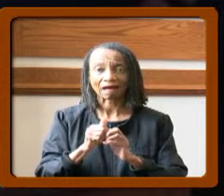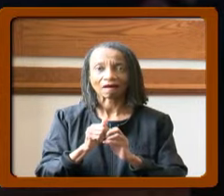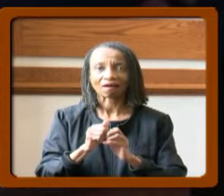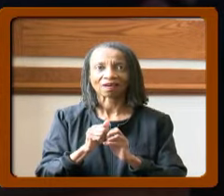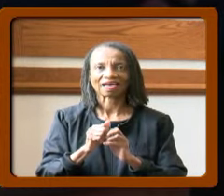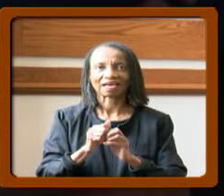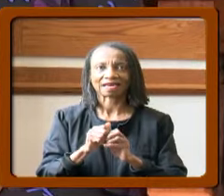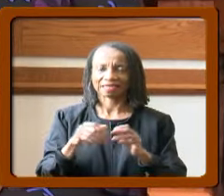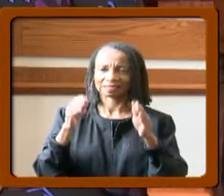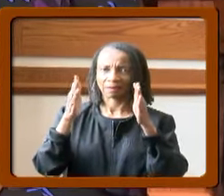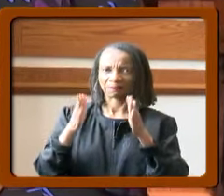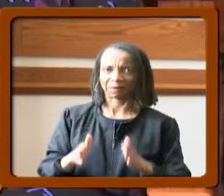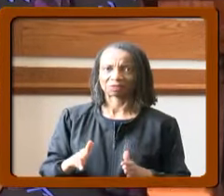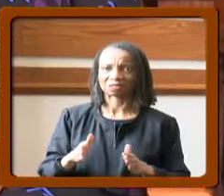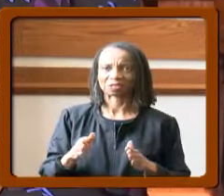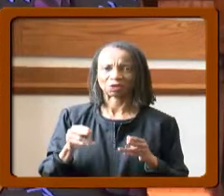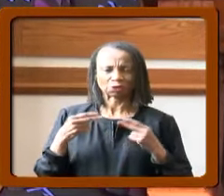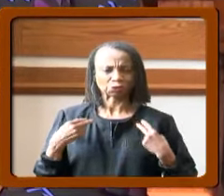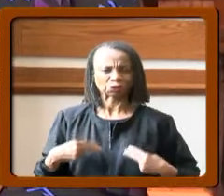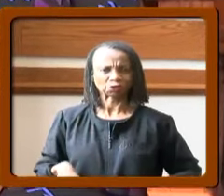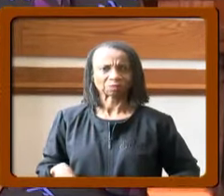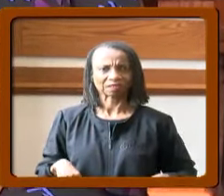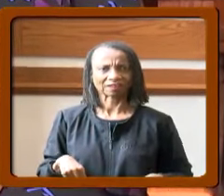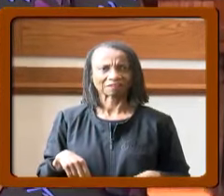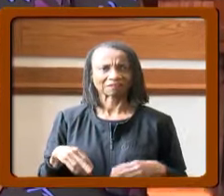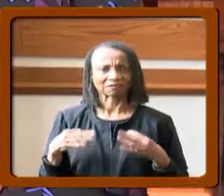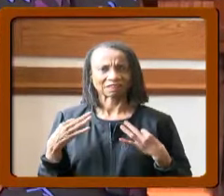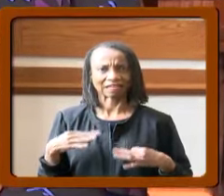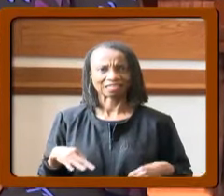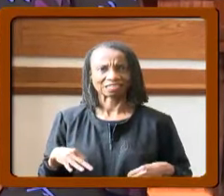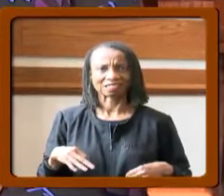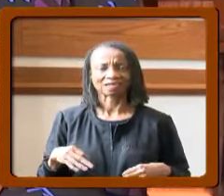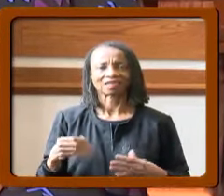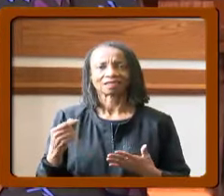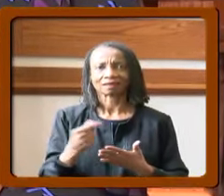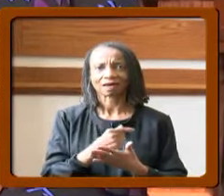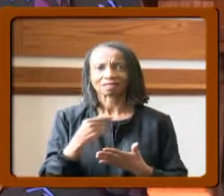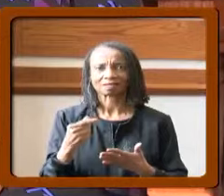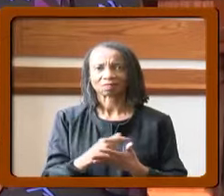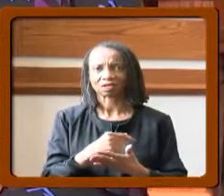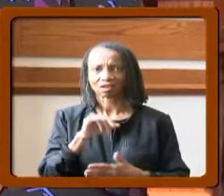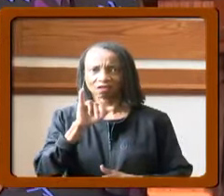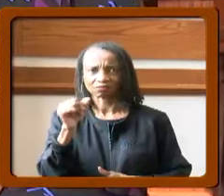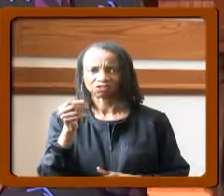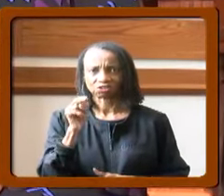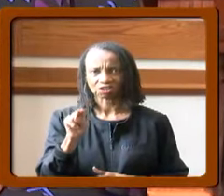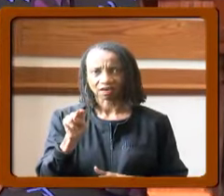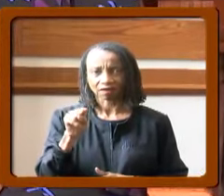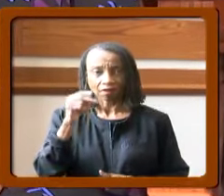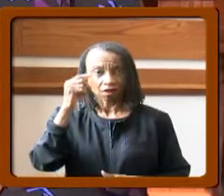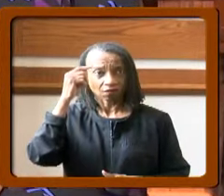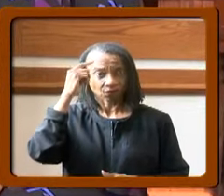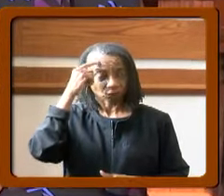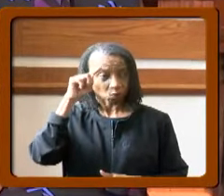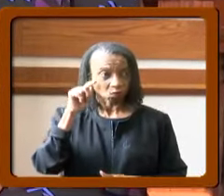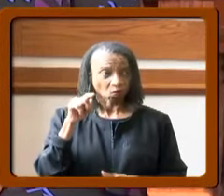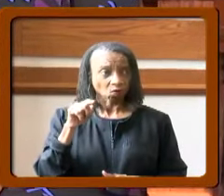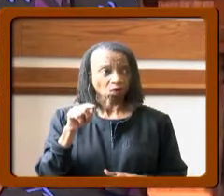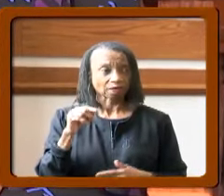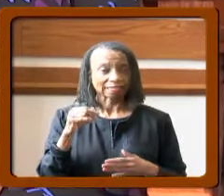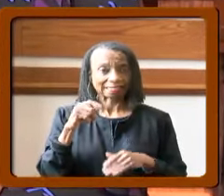I submit to you that the Gospel of John is indeed a gospel for the 21st